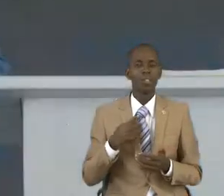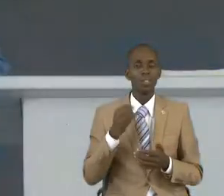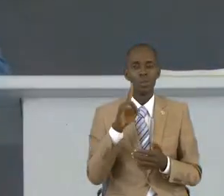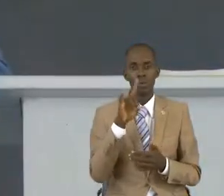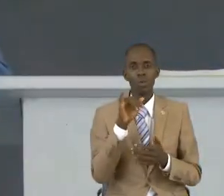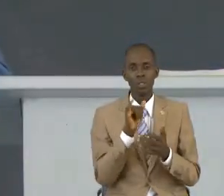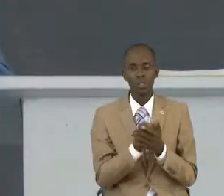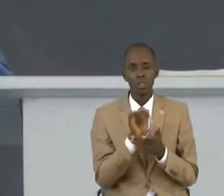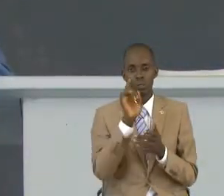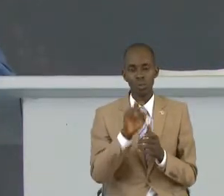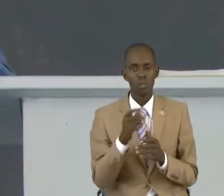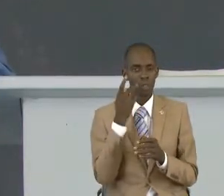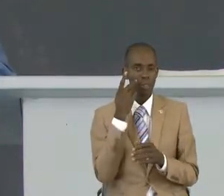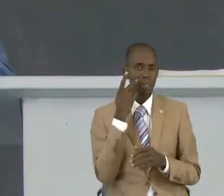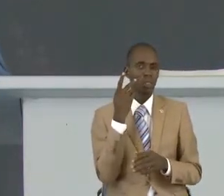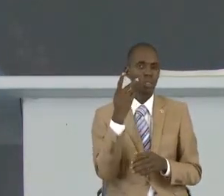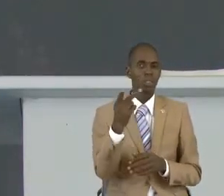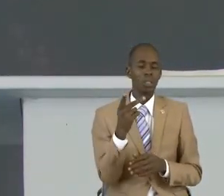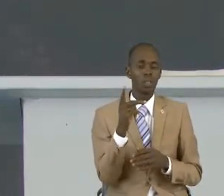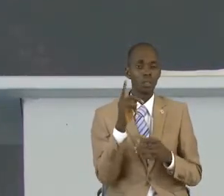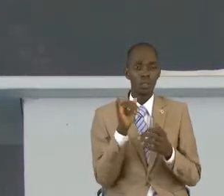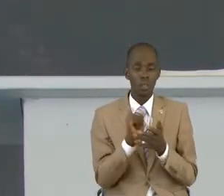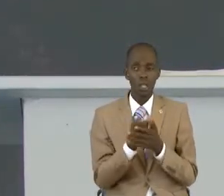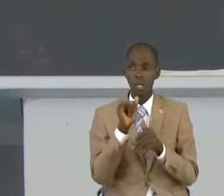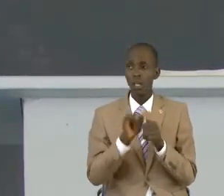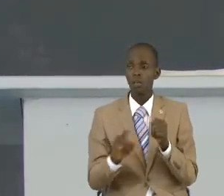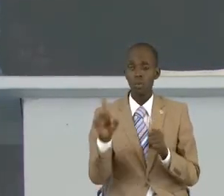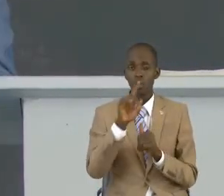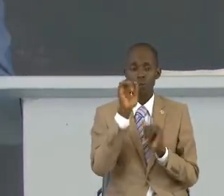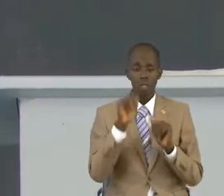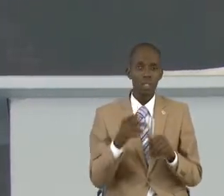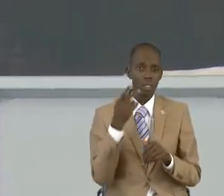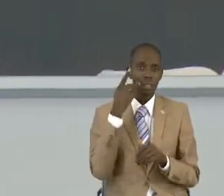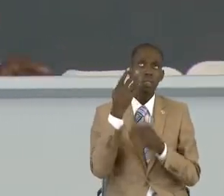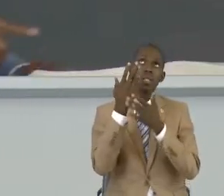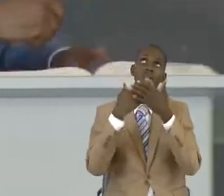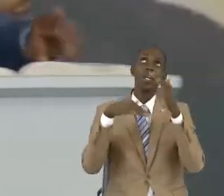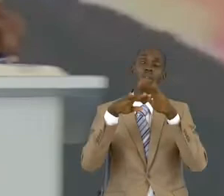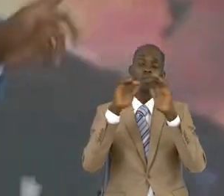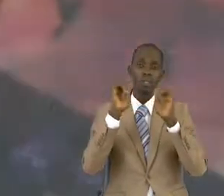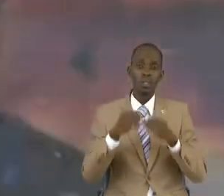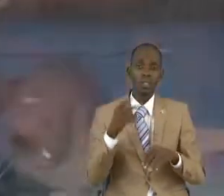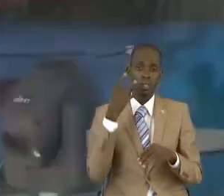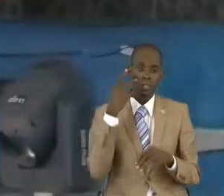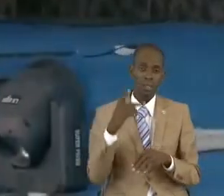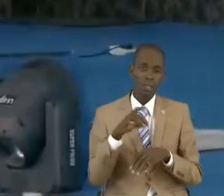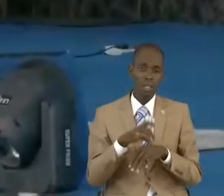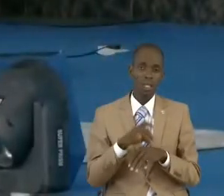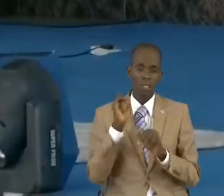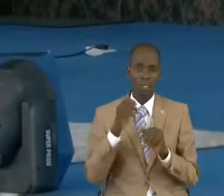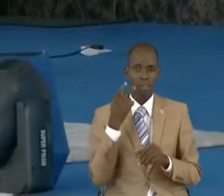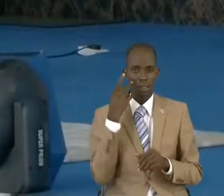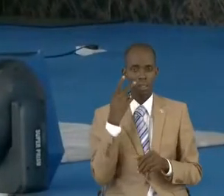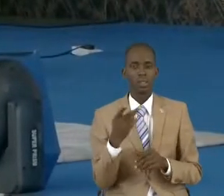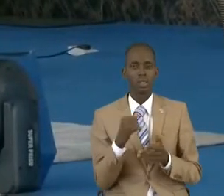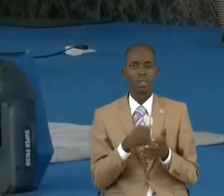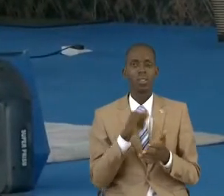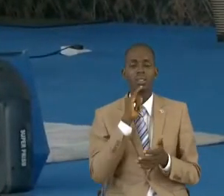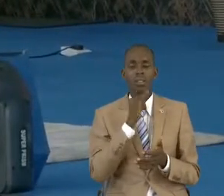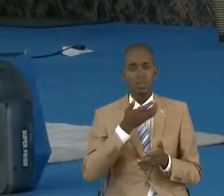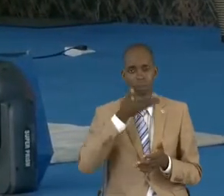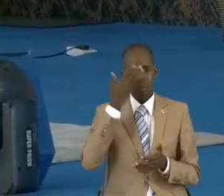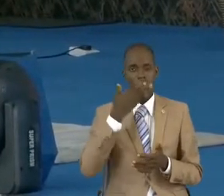you, odious to man, odious to heaven, odious to earth. Put that off, and